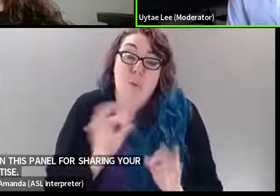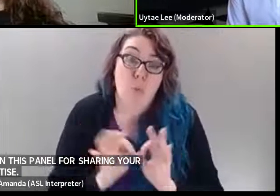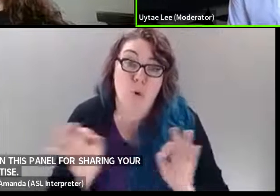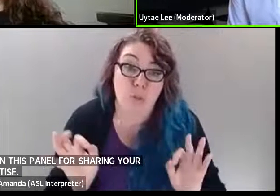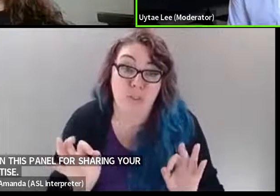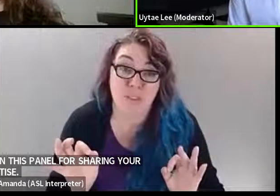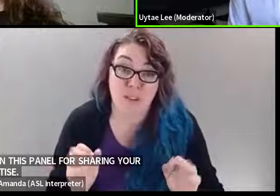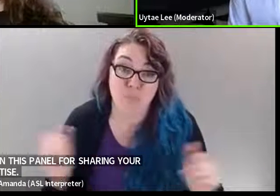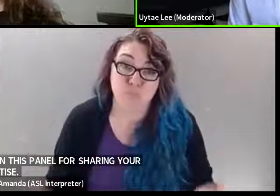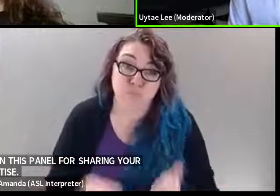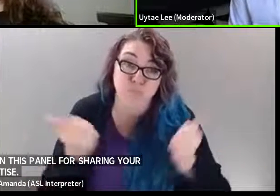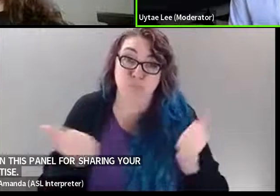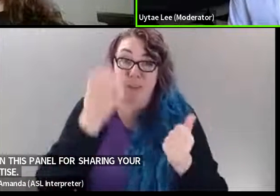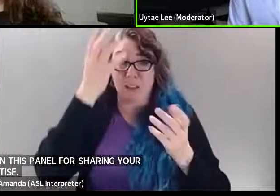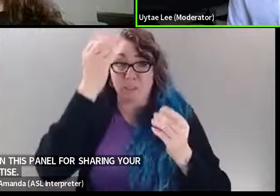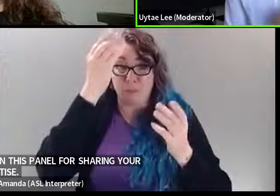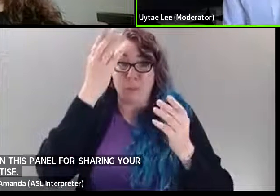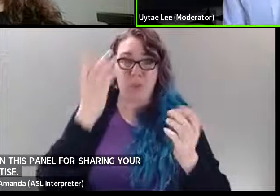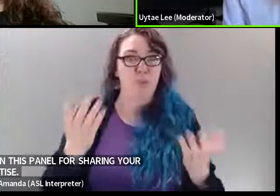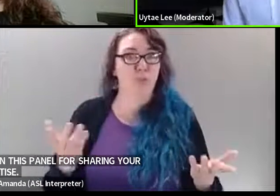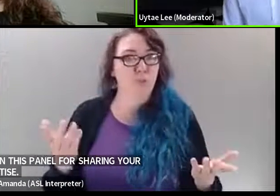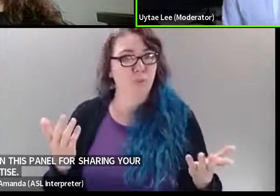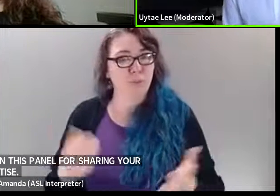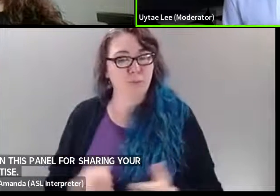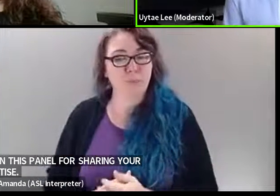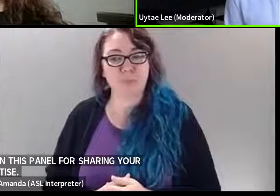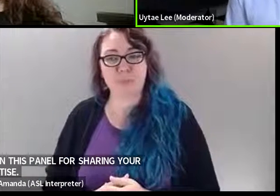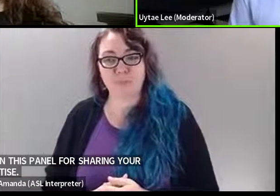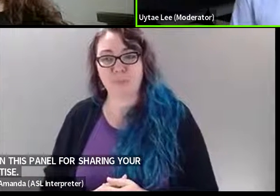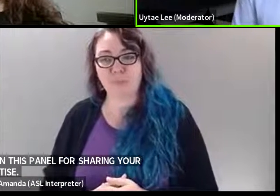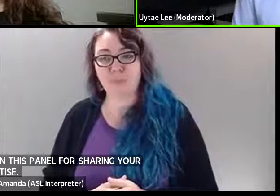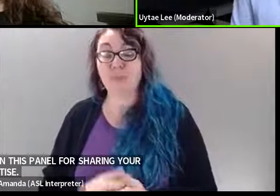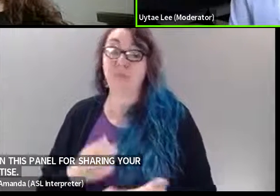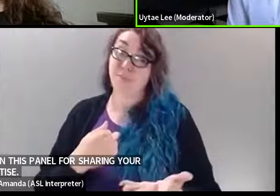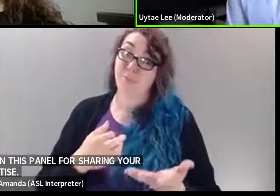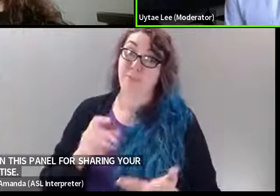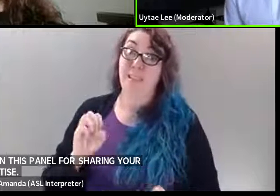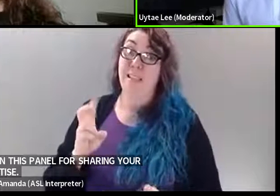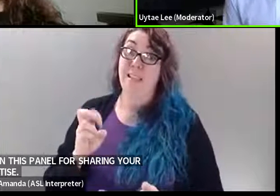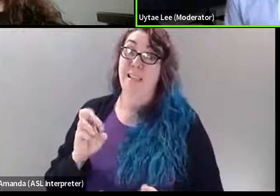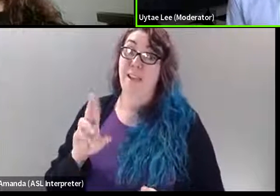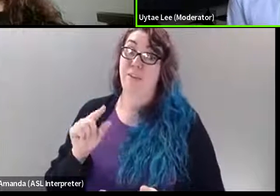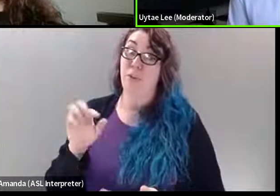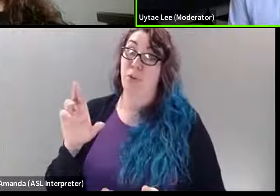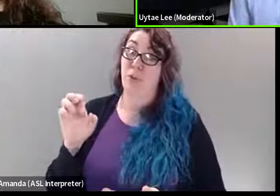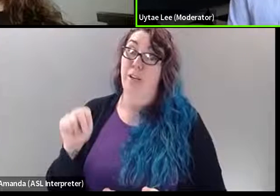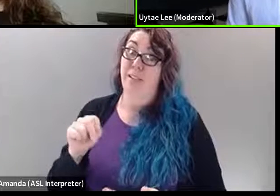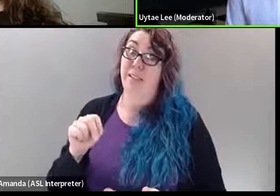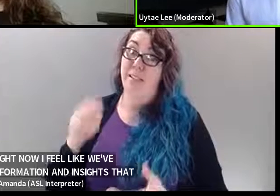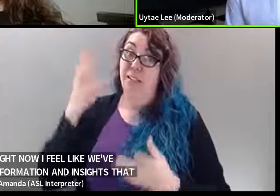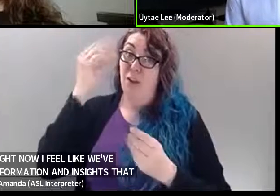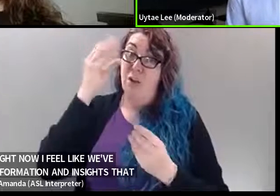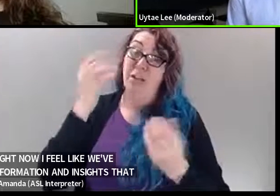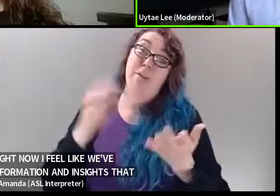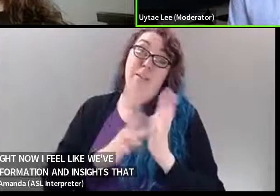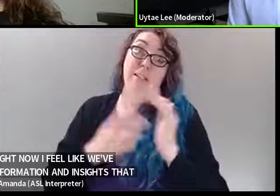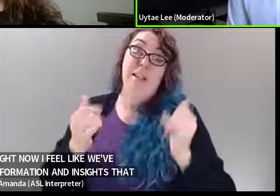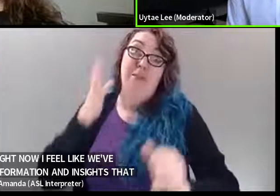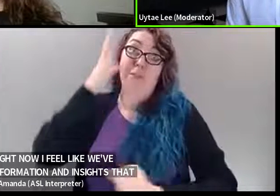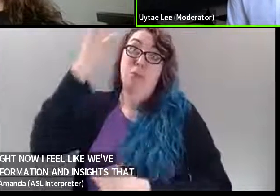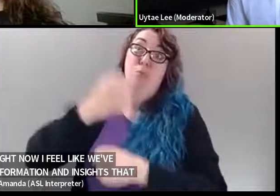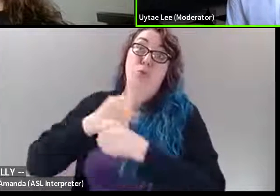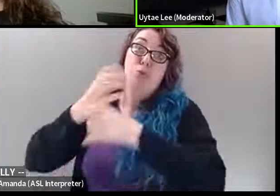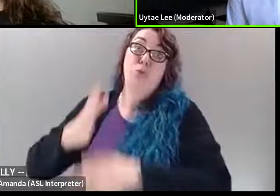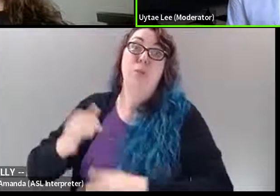and insights that hopefully, I mean, speaking of evergreen content, future producers can come back to over and over again to